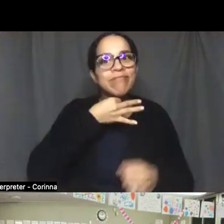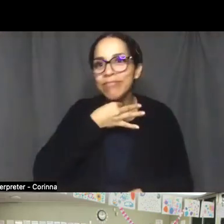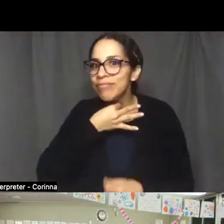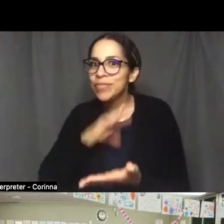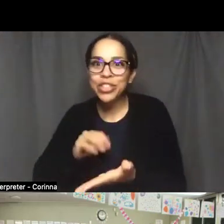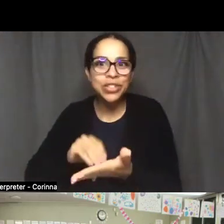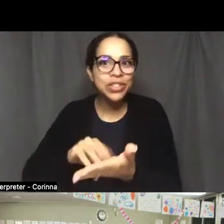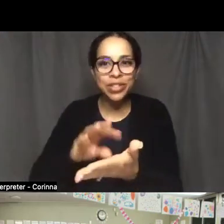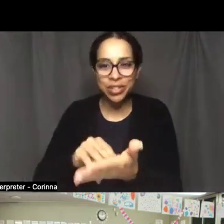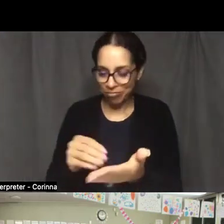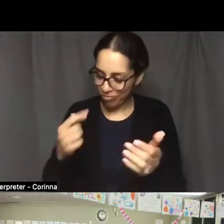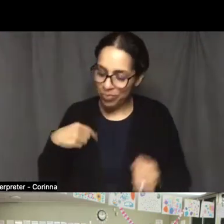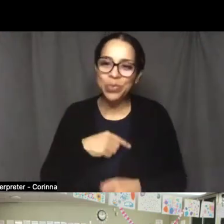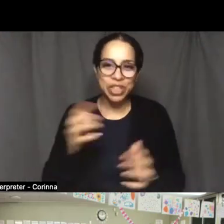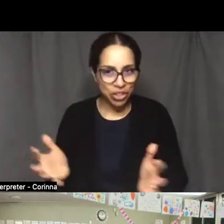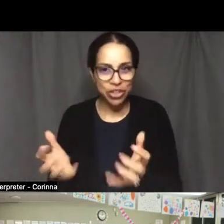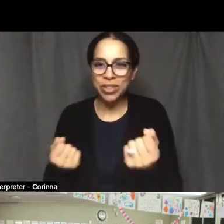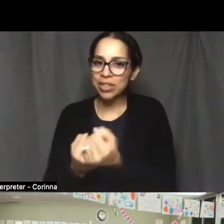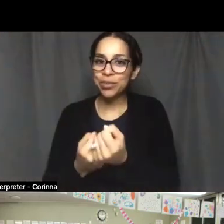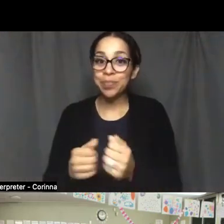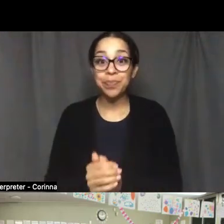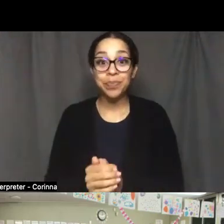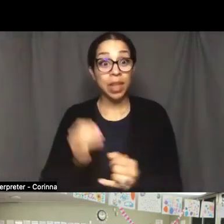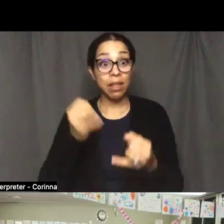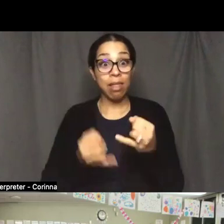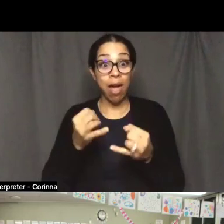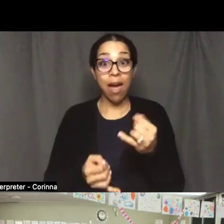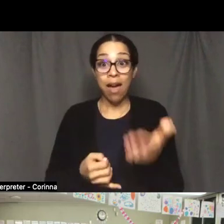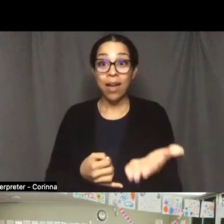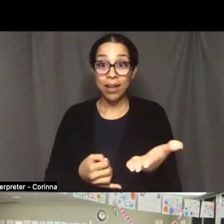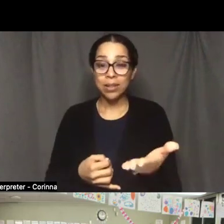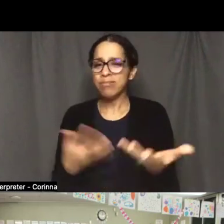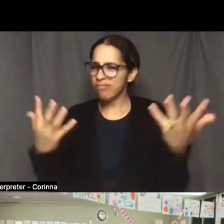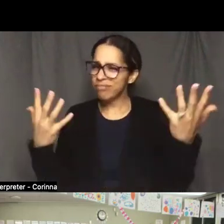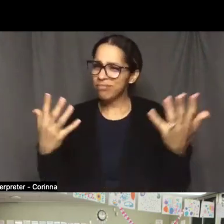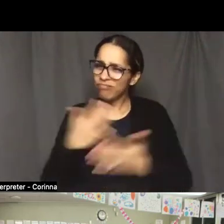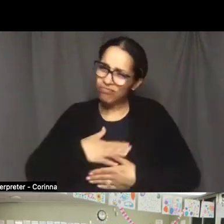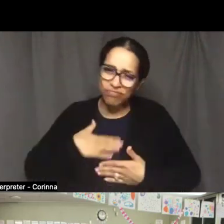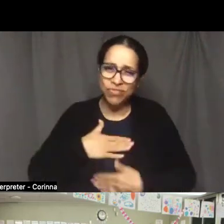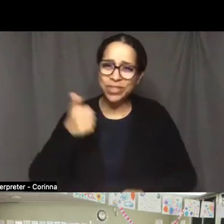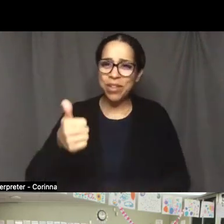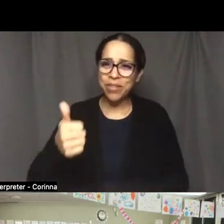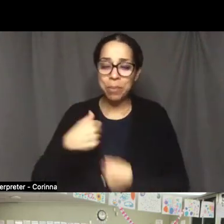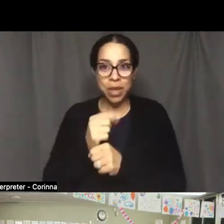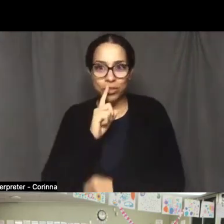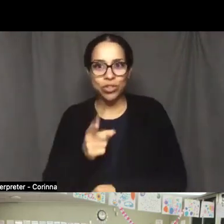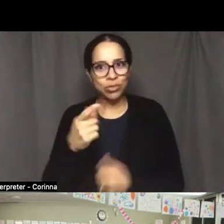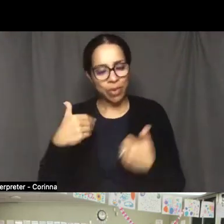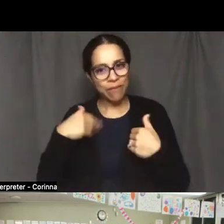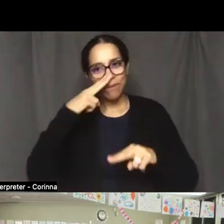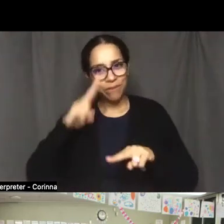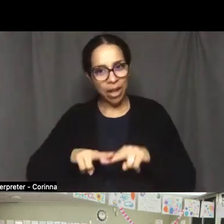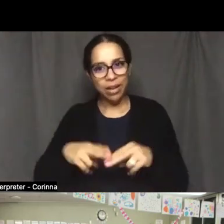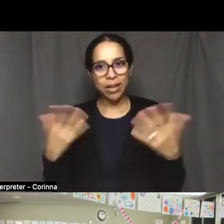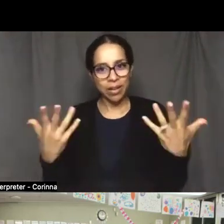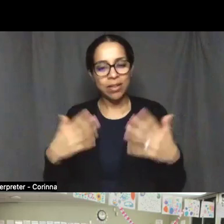interesting to them. And the last one is just make it fun. And I think that's something our teachers do a really good job with here, trying to make learning